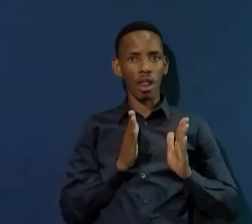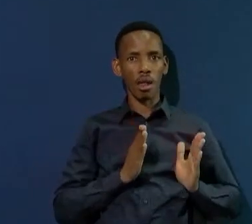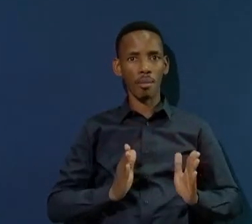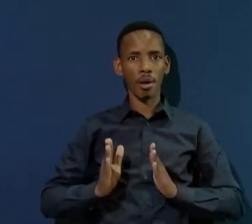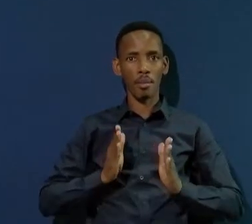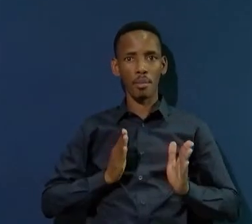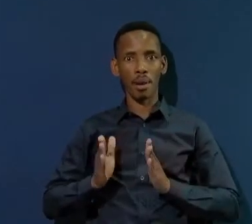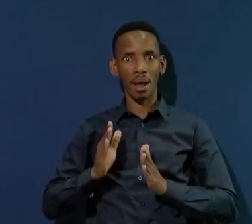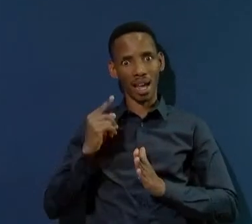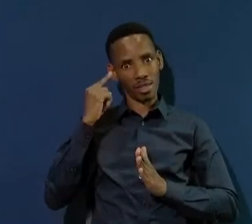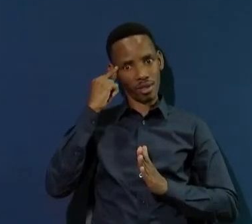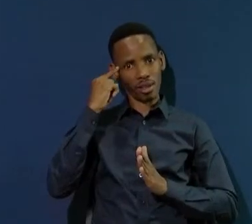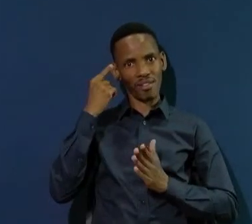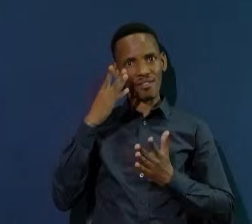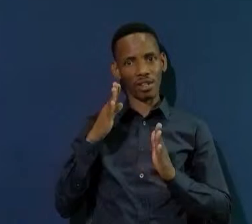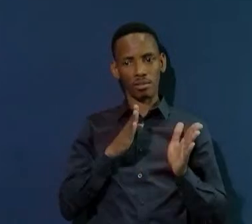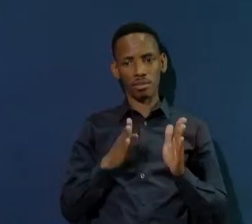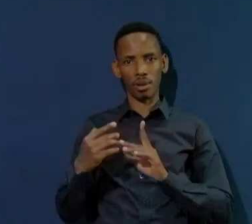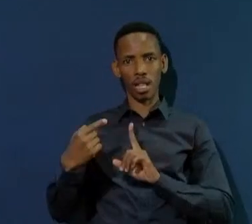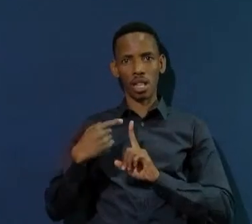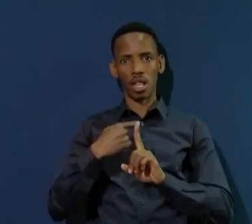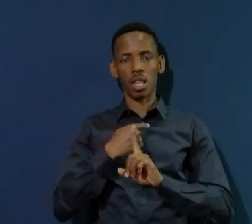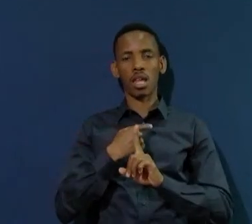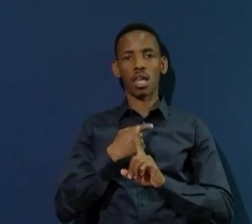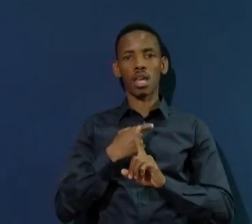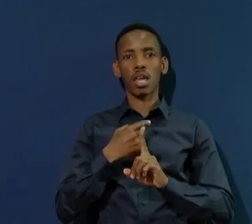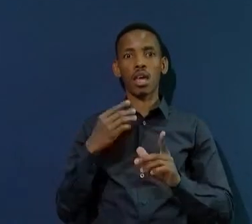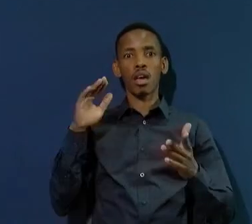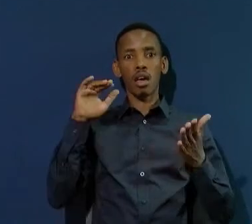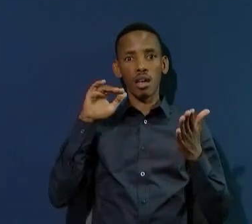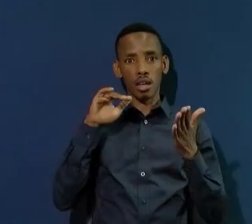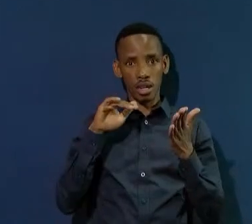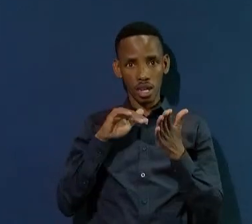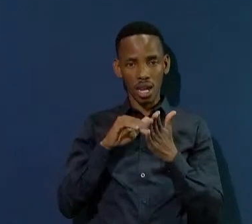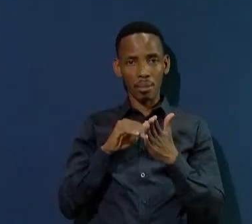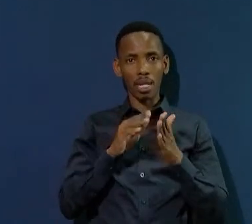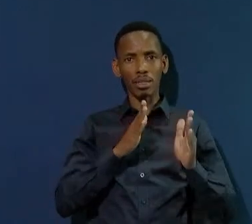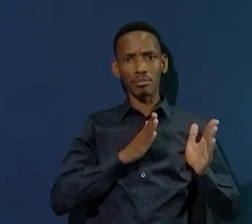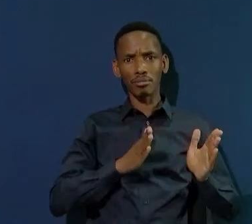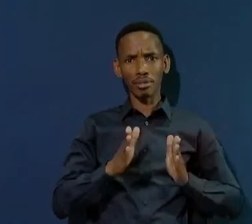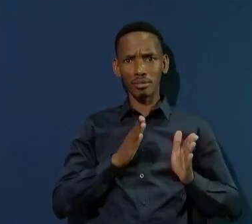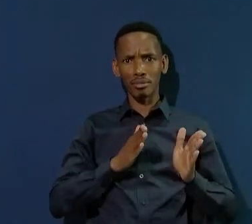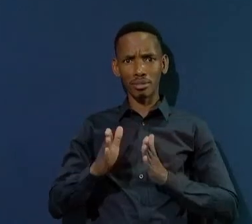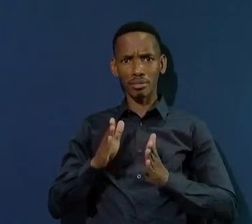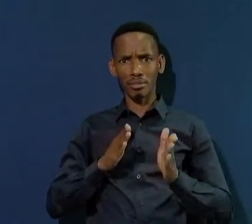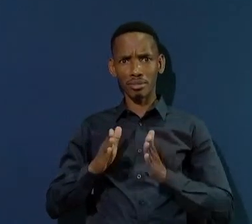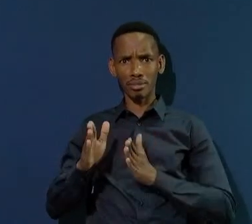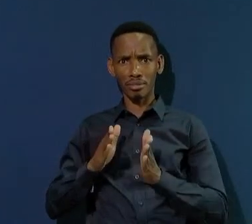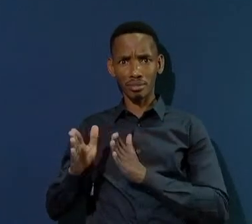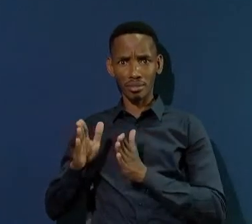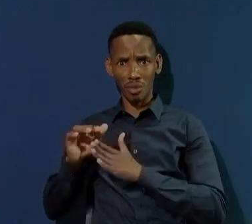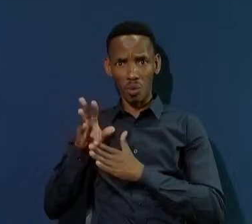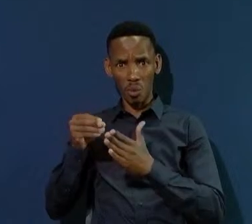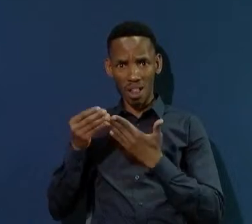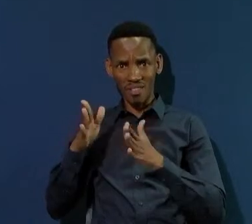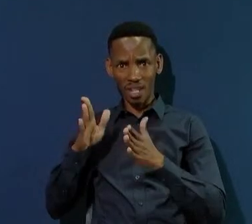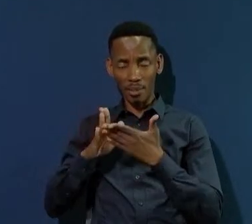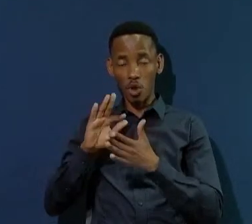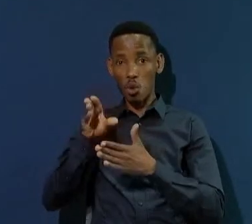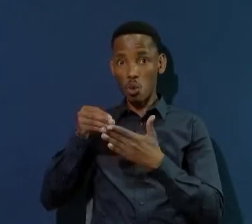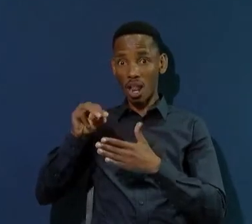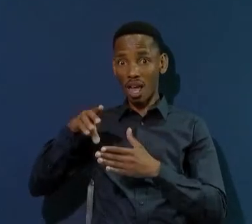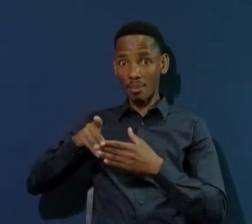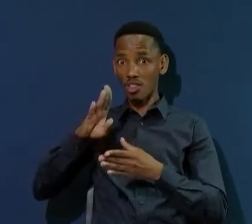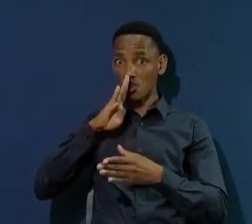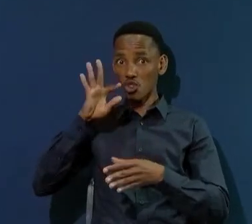been prepared, and they will be given to the returning officers of those constituencies. And then